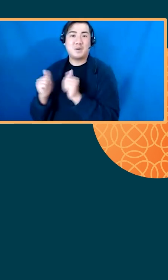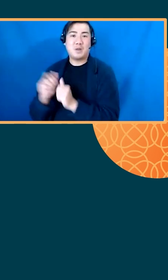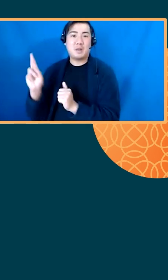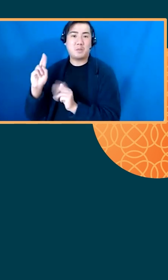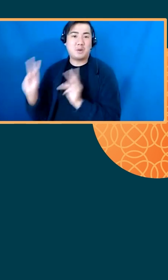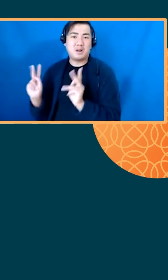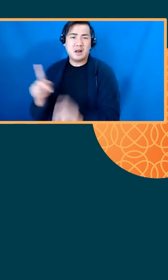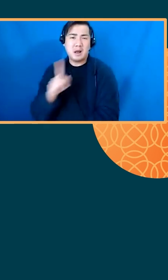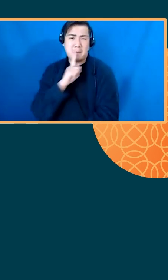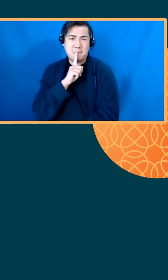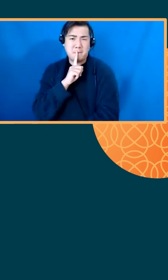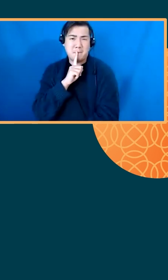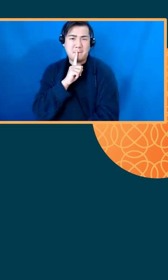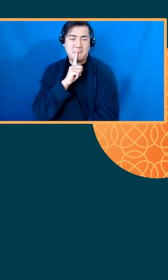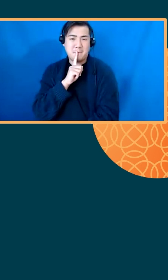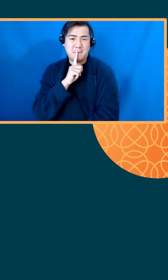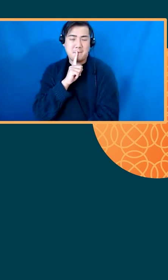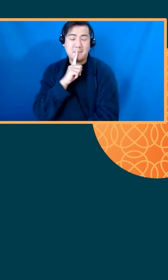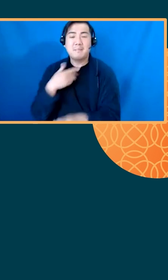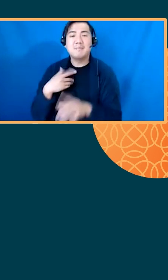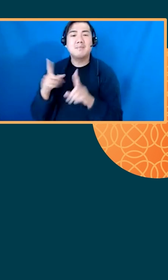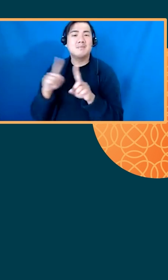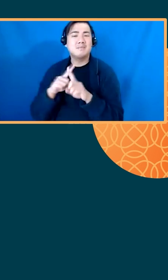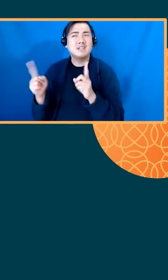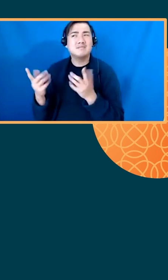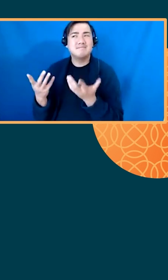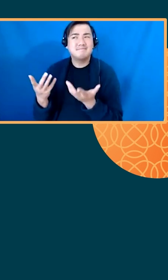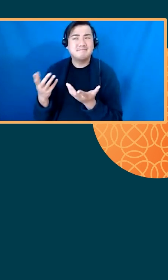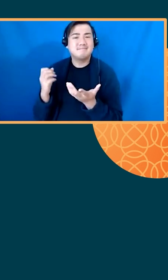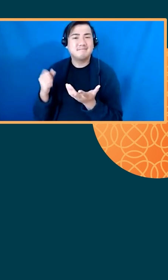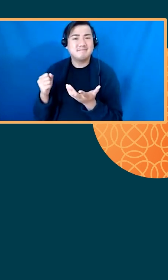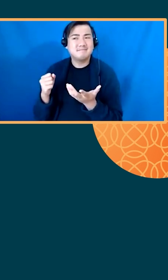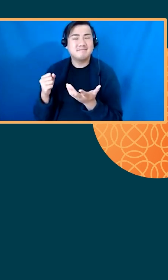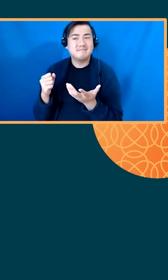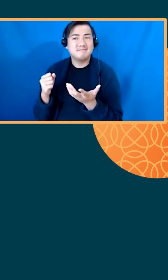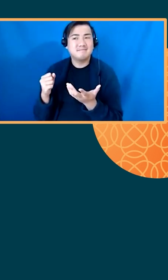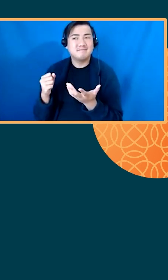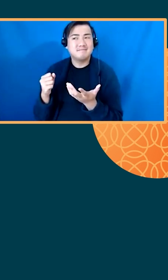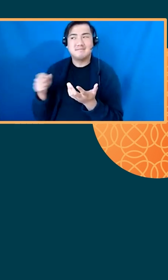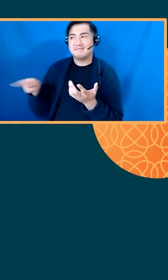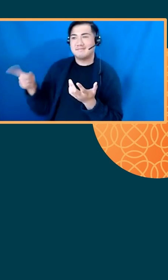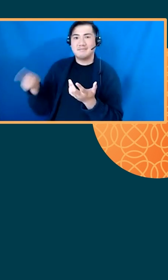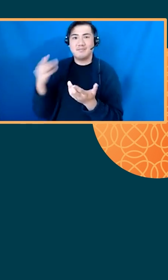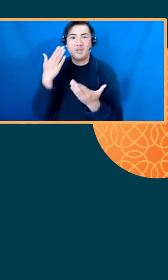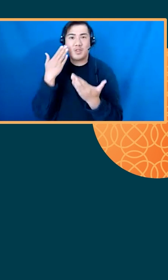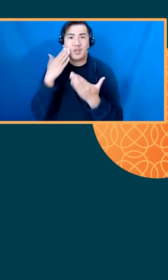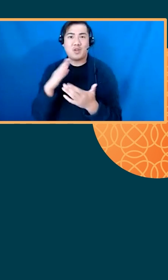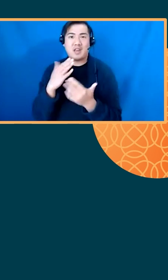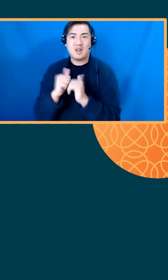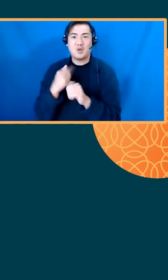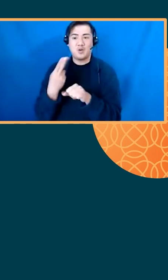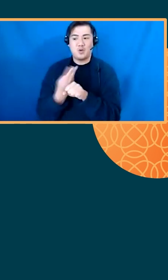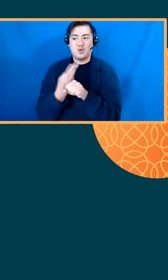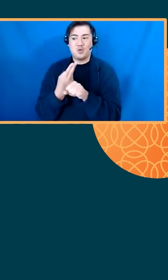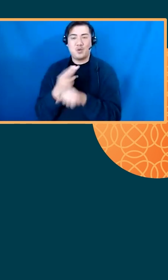I'm not saying that, but yeah, I mean, just because they haven't learned how to weaponize the language of social justice